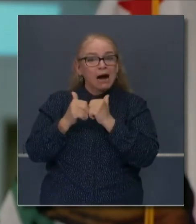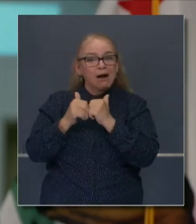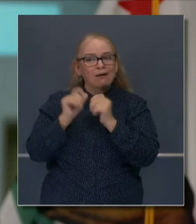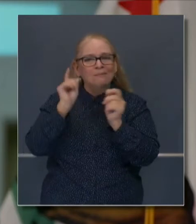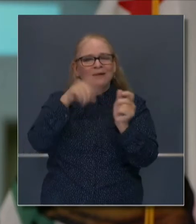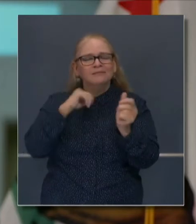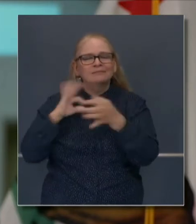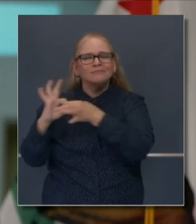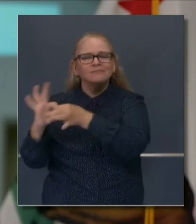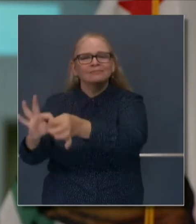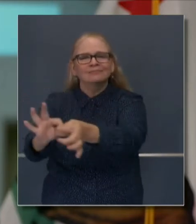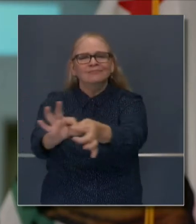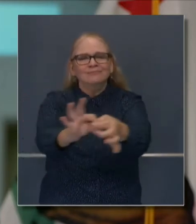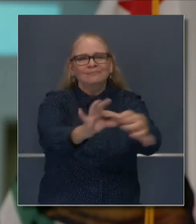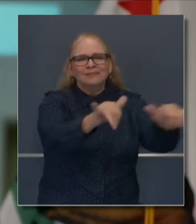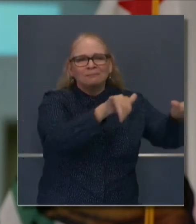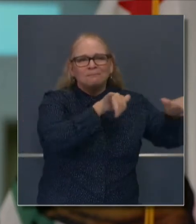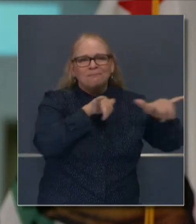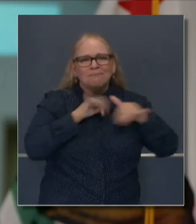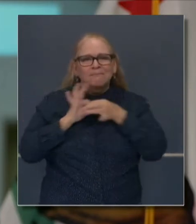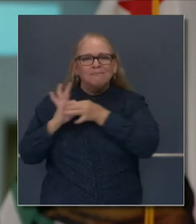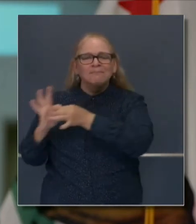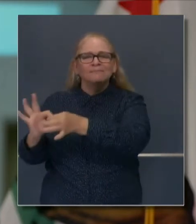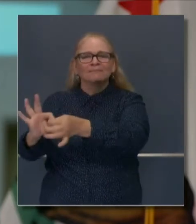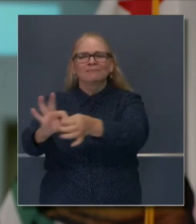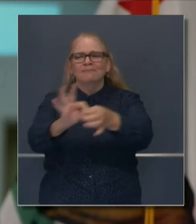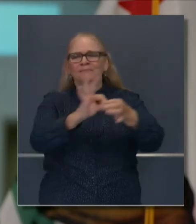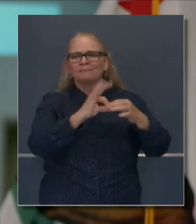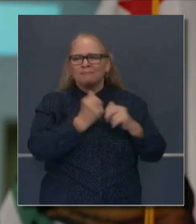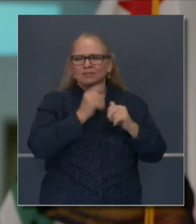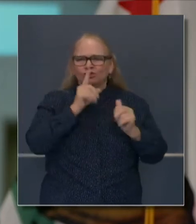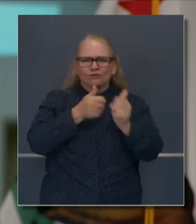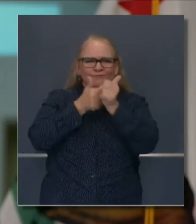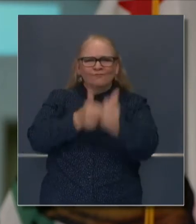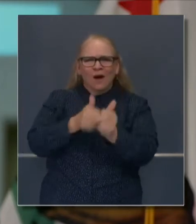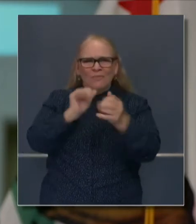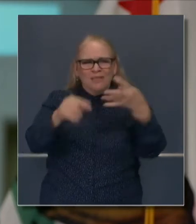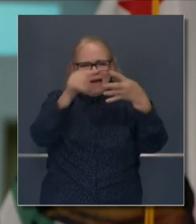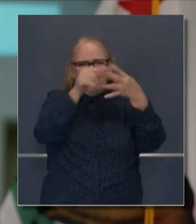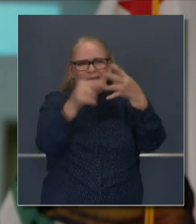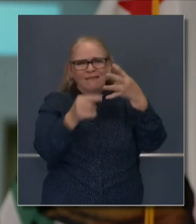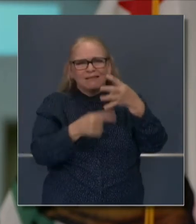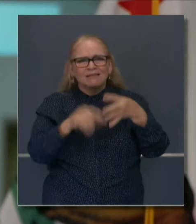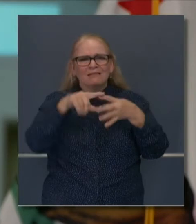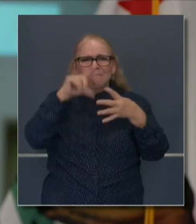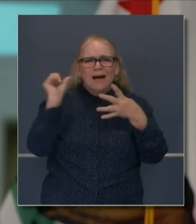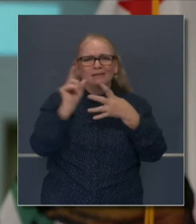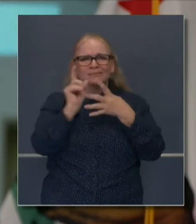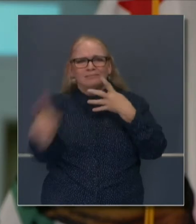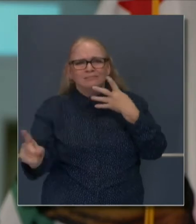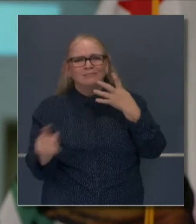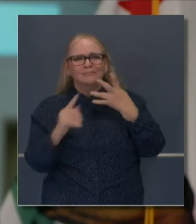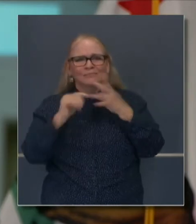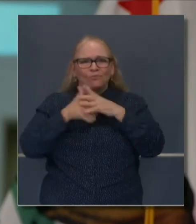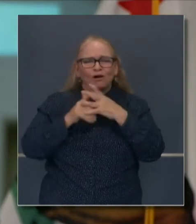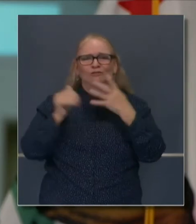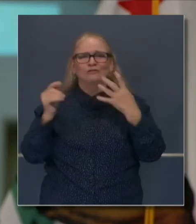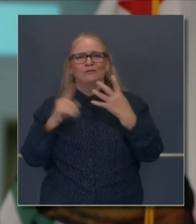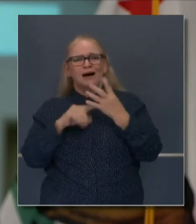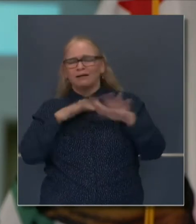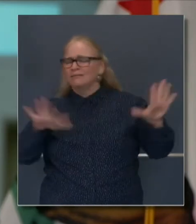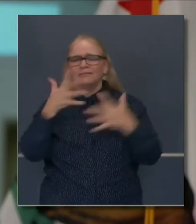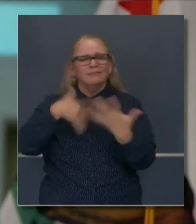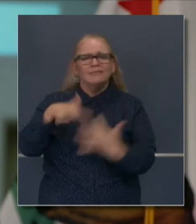is taking a look at this list and considering your individual actions in that context. It will